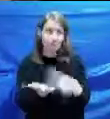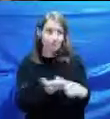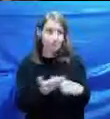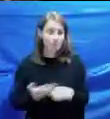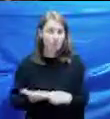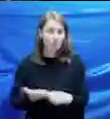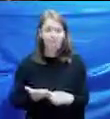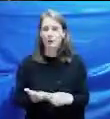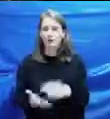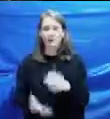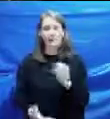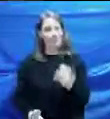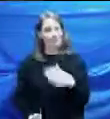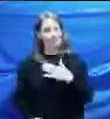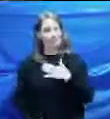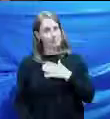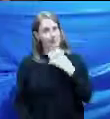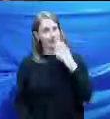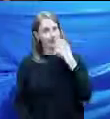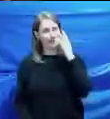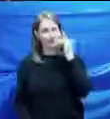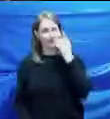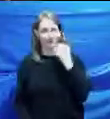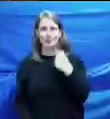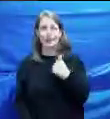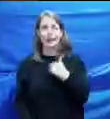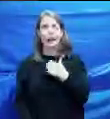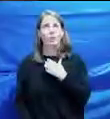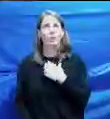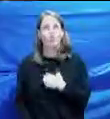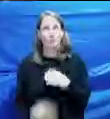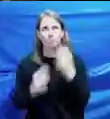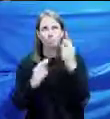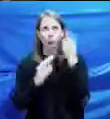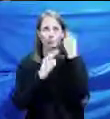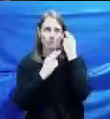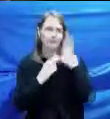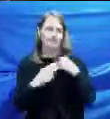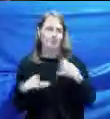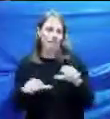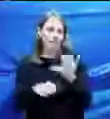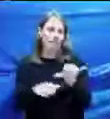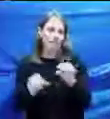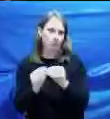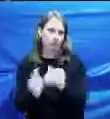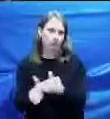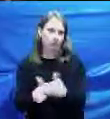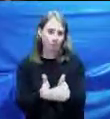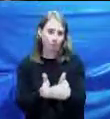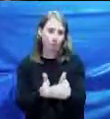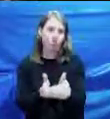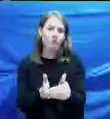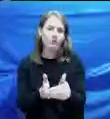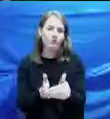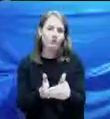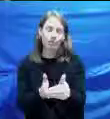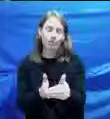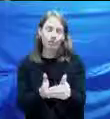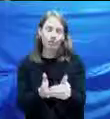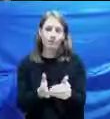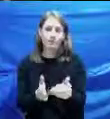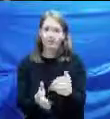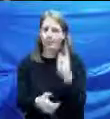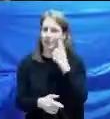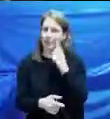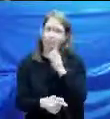as often as as I wish I had now, looking back as a teacher. And I think it's really a critical area